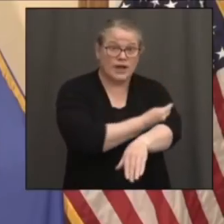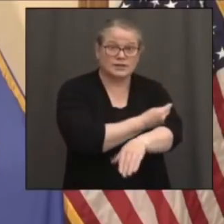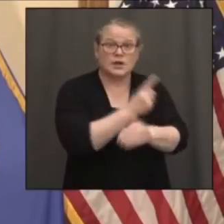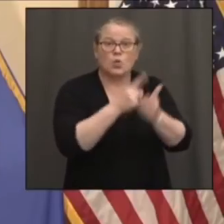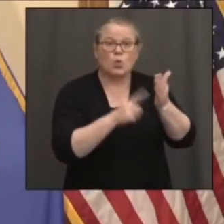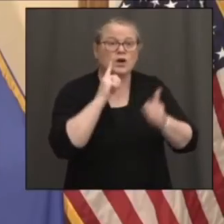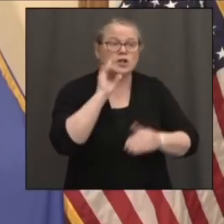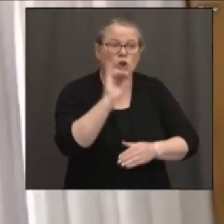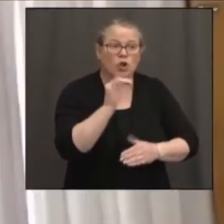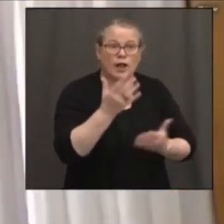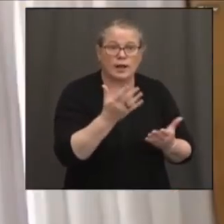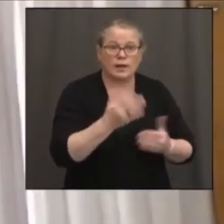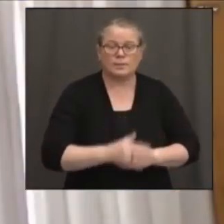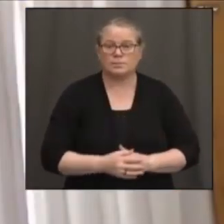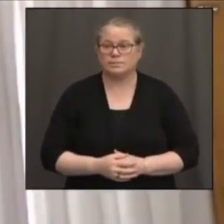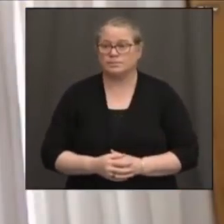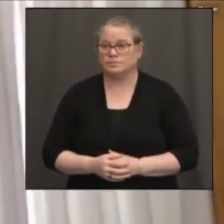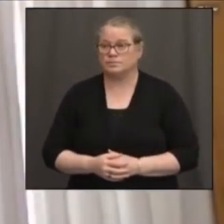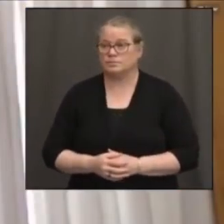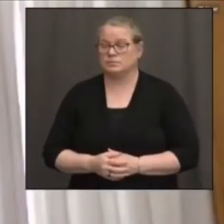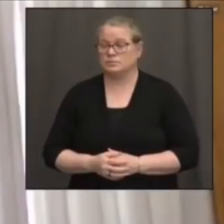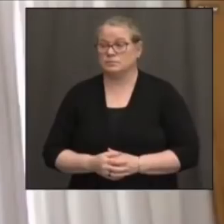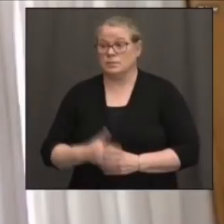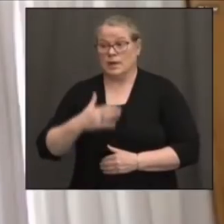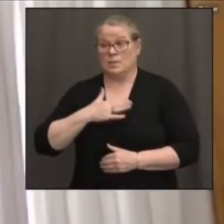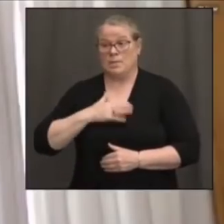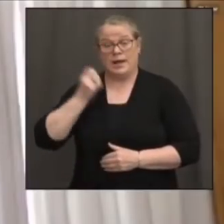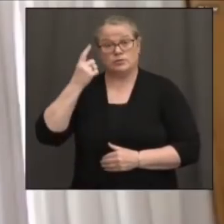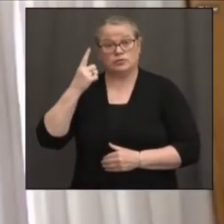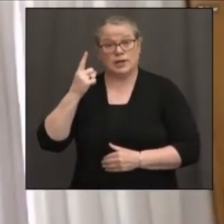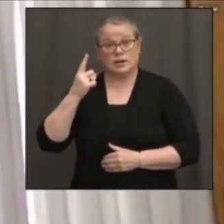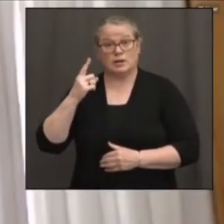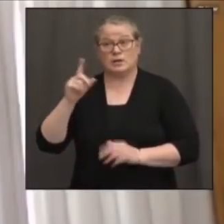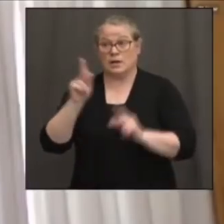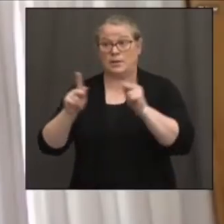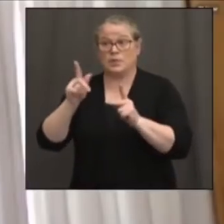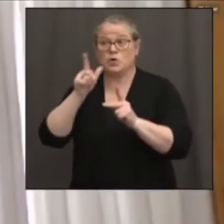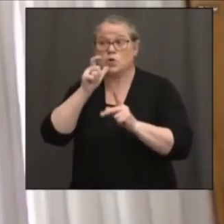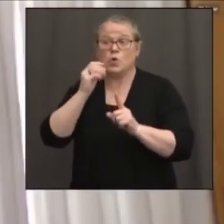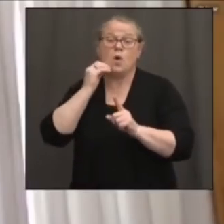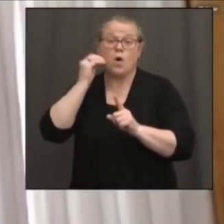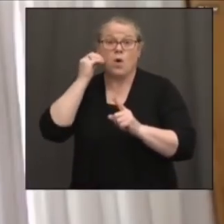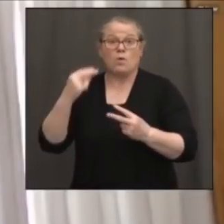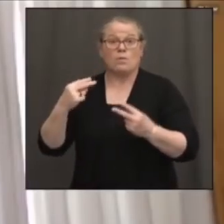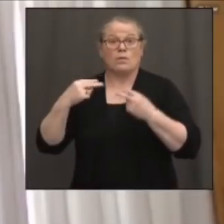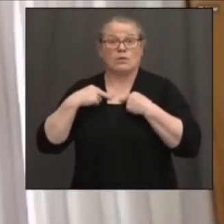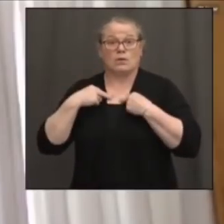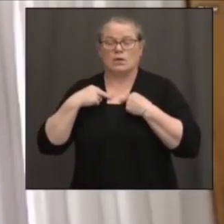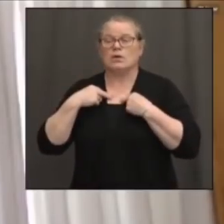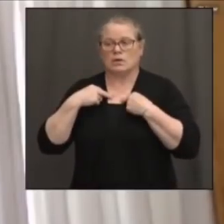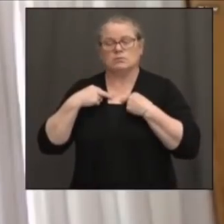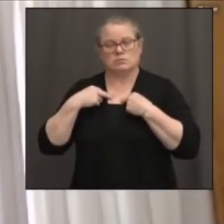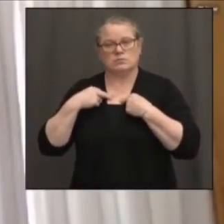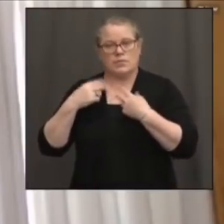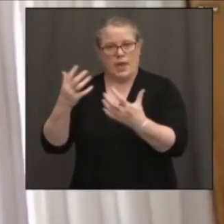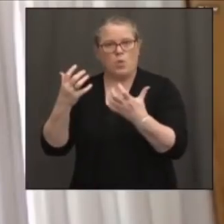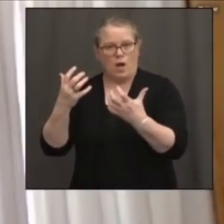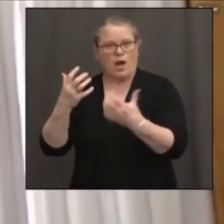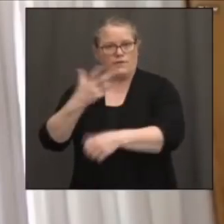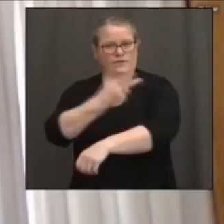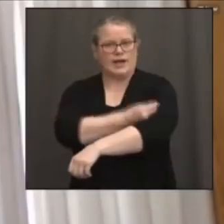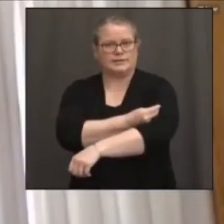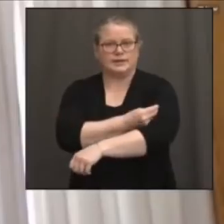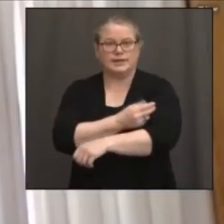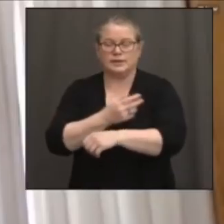Yeah, my understanding is demand is pretty brisk for homebound vaccinations. It's another category, actually, we forgot to mention earlier, that the